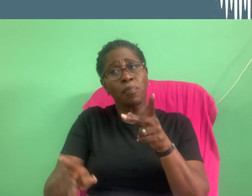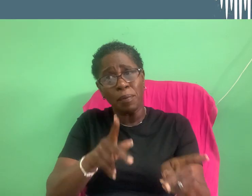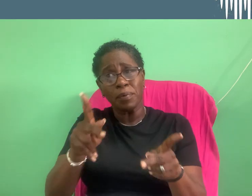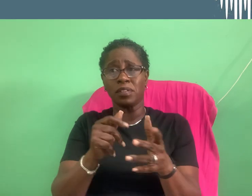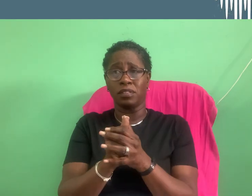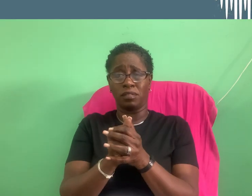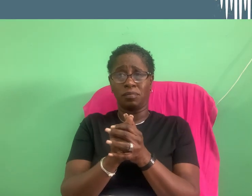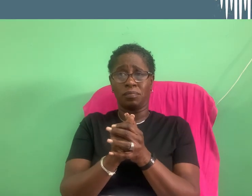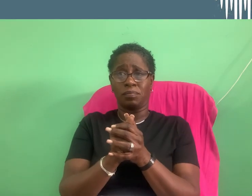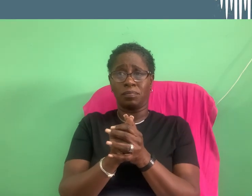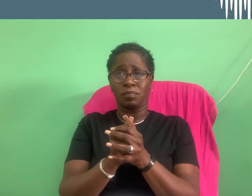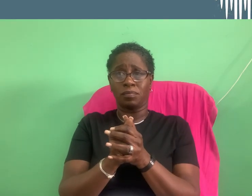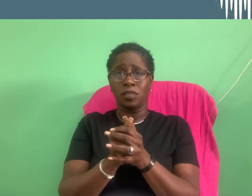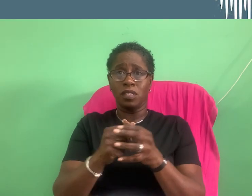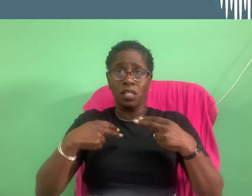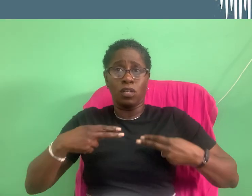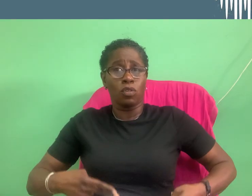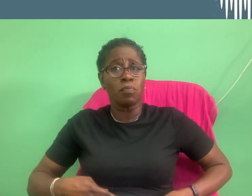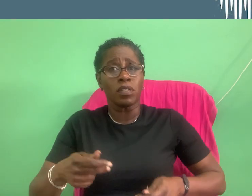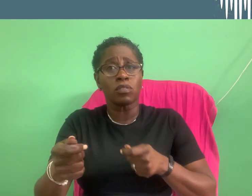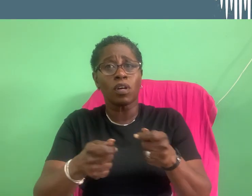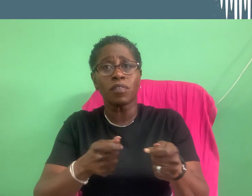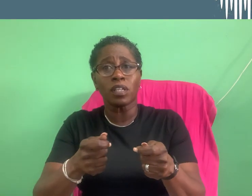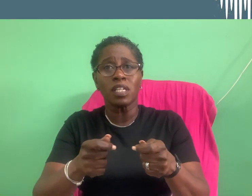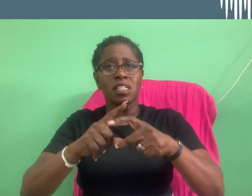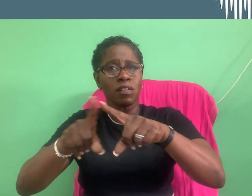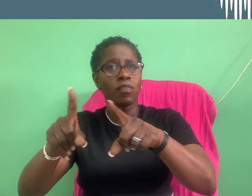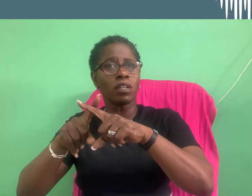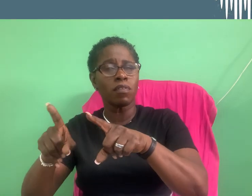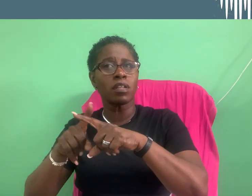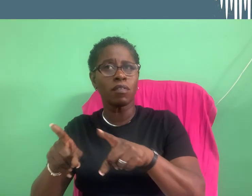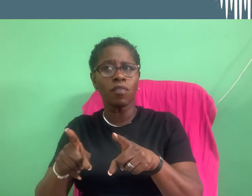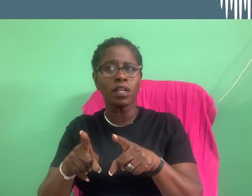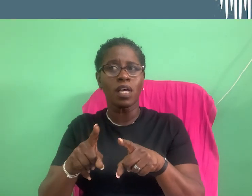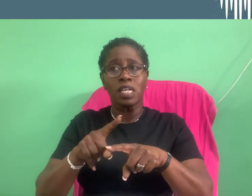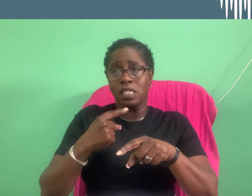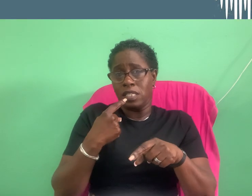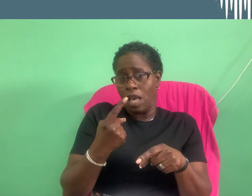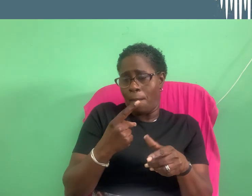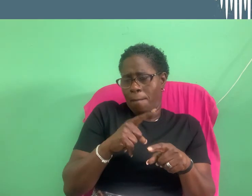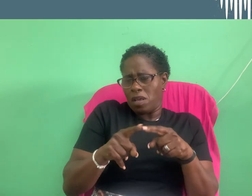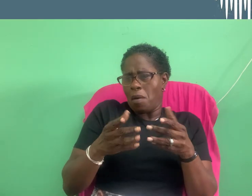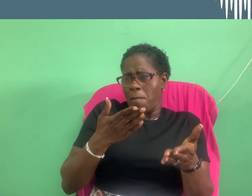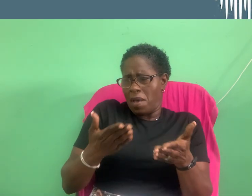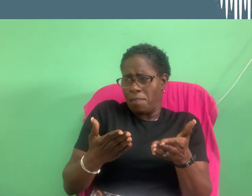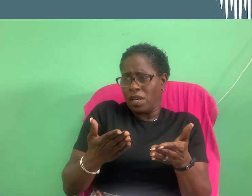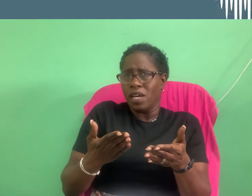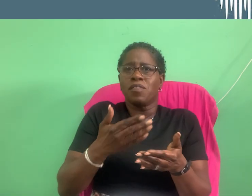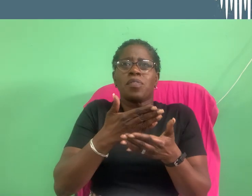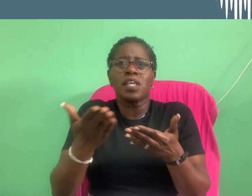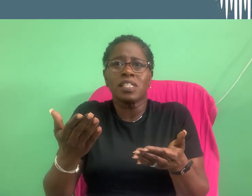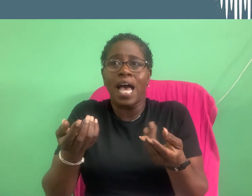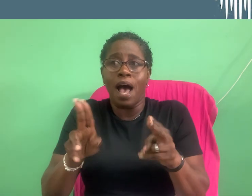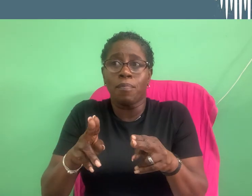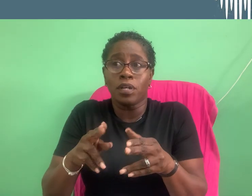trafficking is varied and wide. And at the same time, there may be things that somebody's been navigating long before their situation